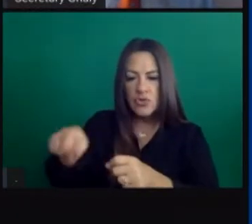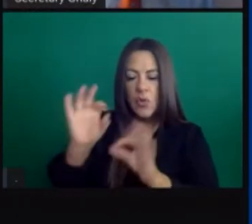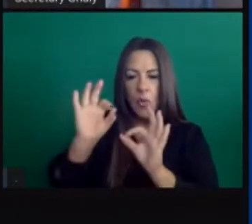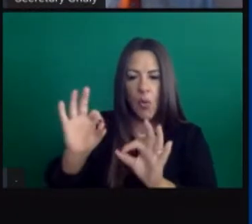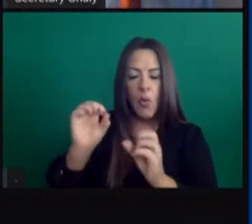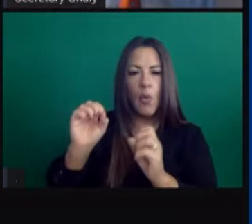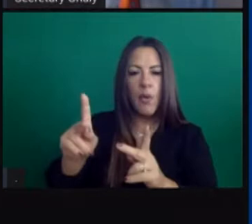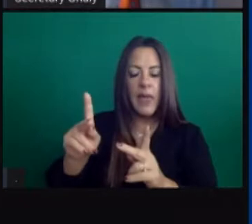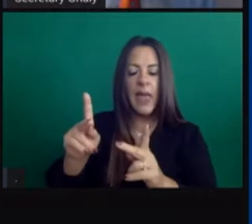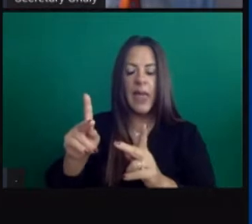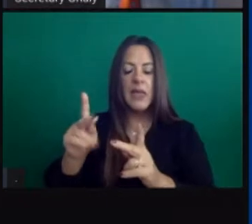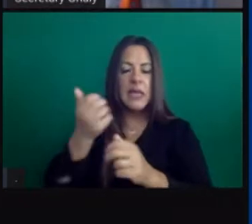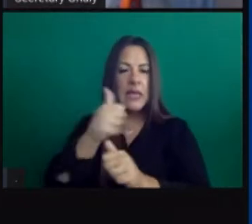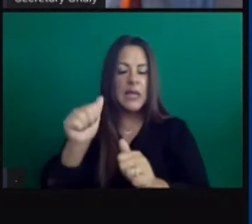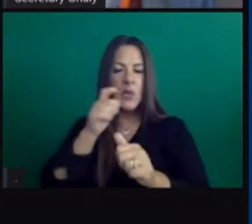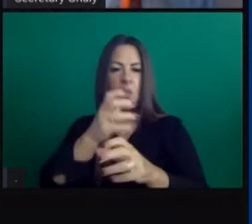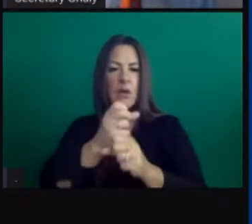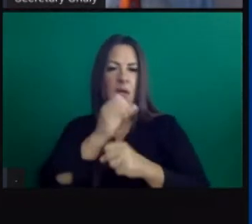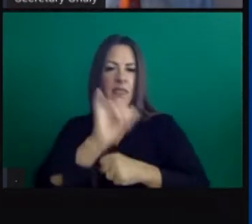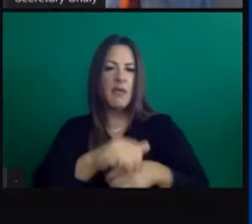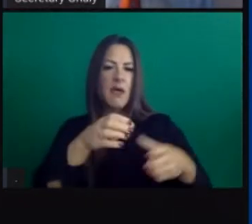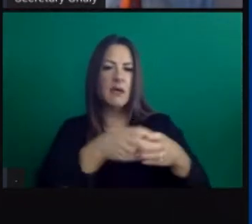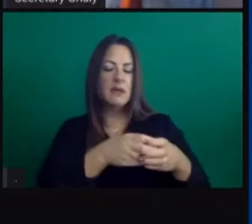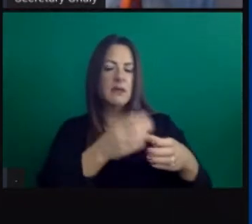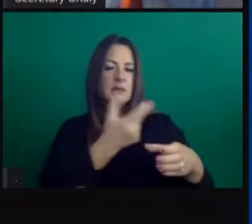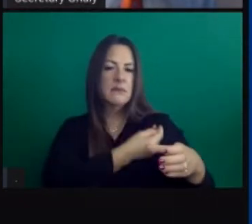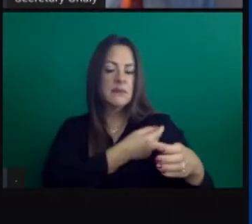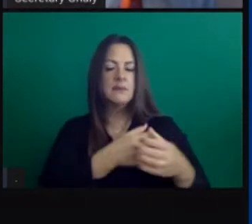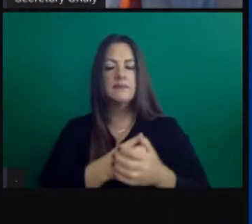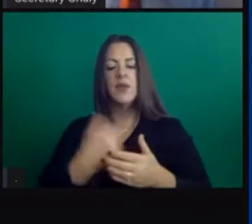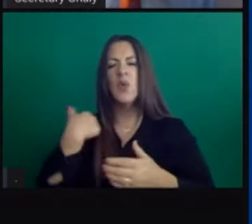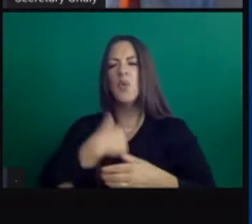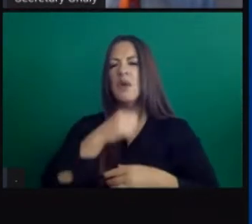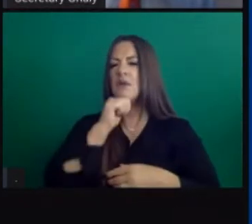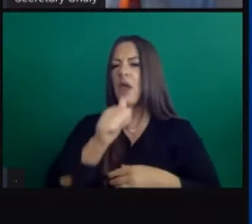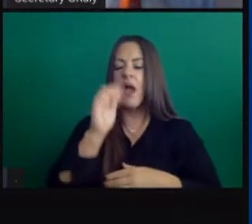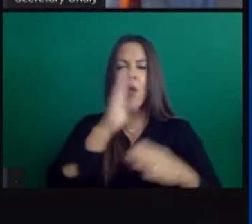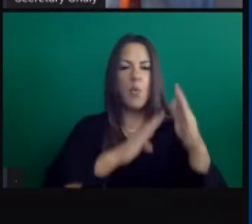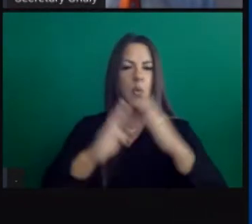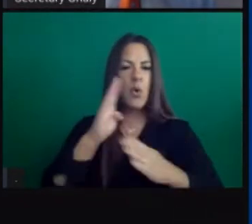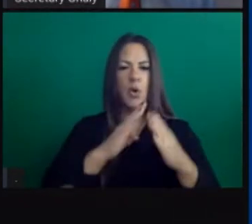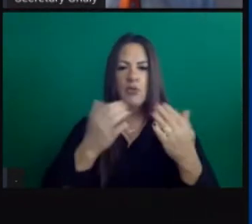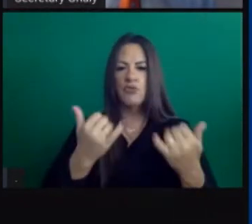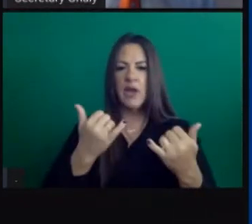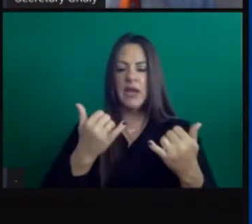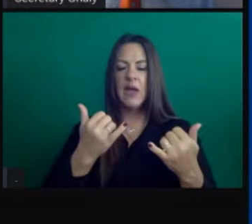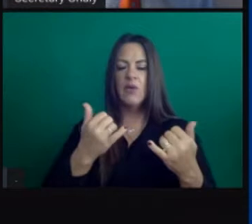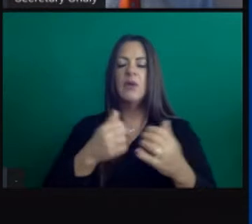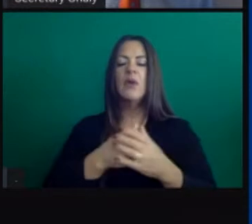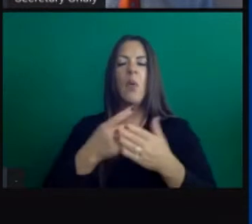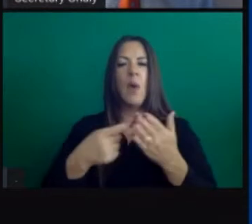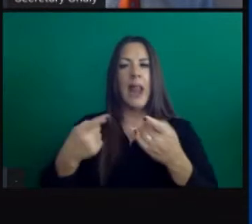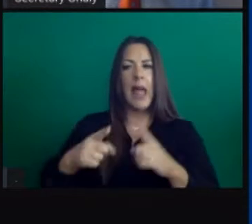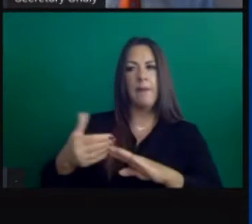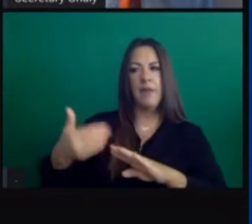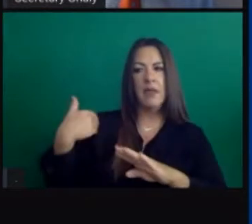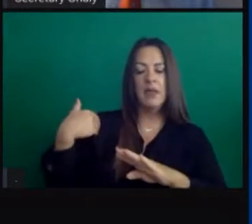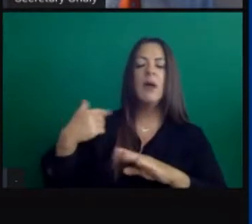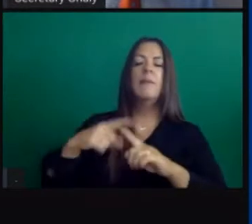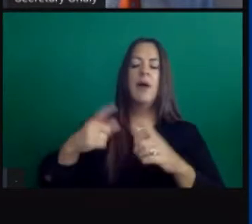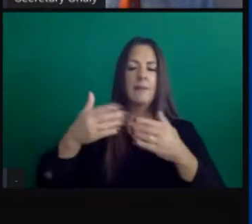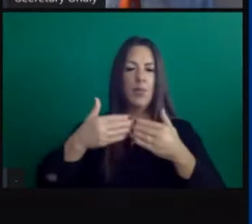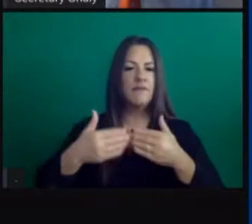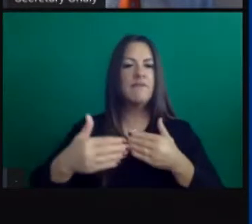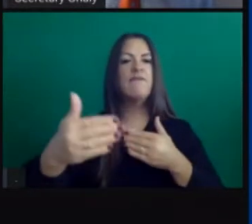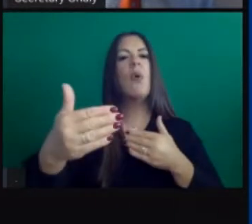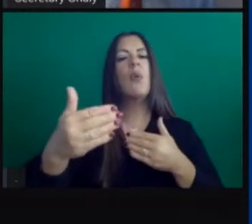as expected. And so we're not worried about what has happened already, but moving forward, want to be certain that it's